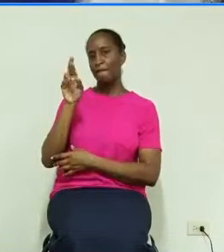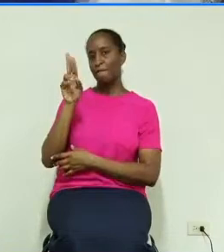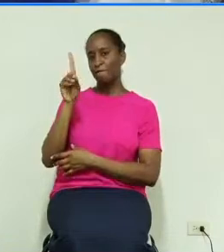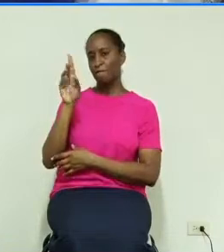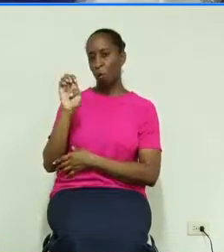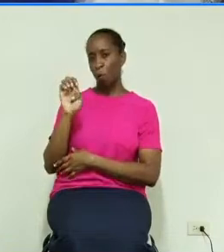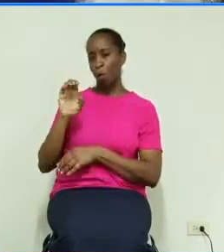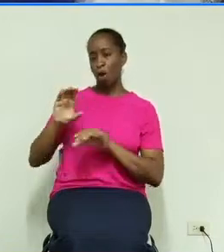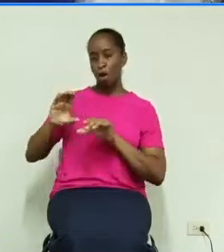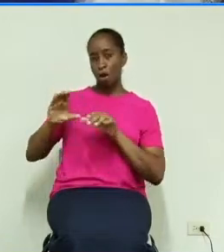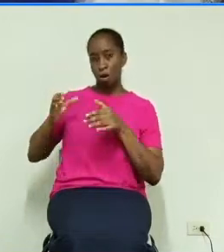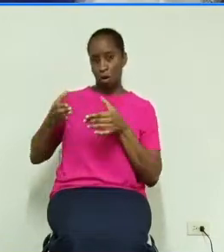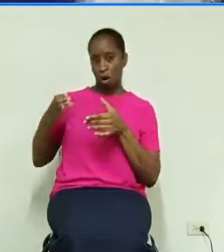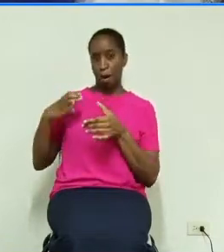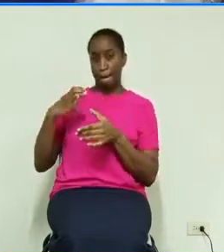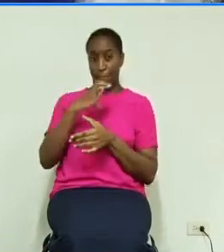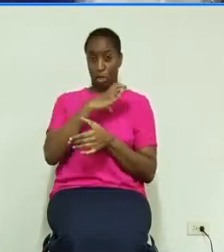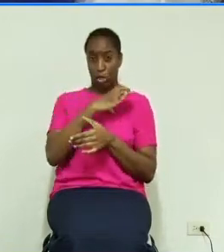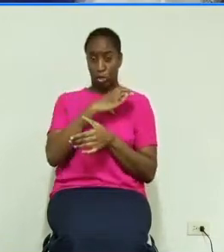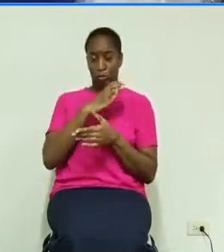not rather be a 20%.